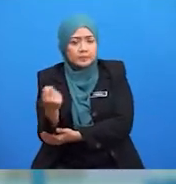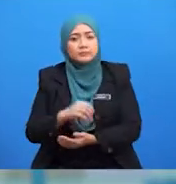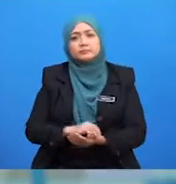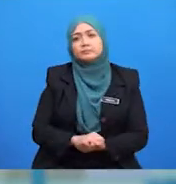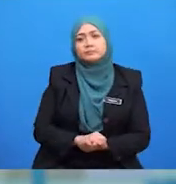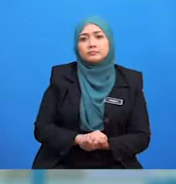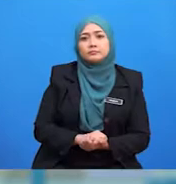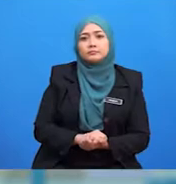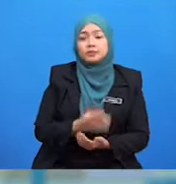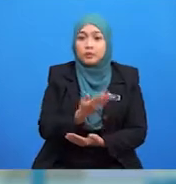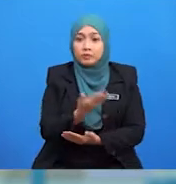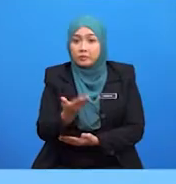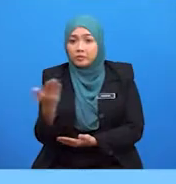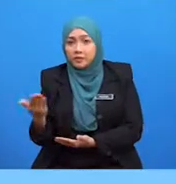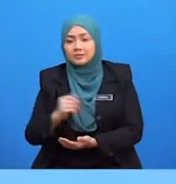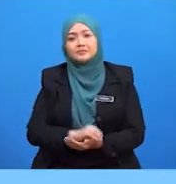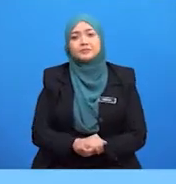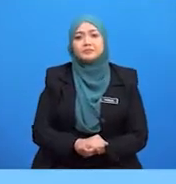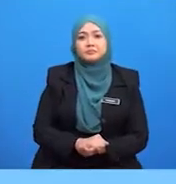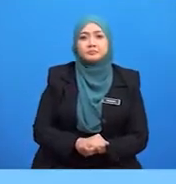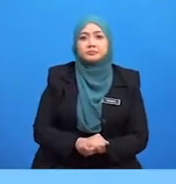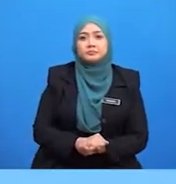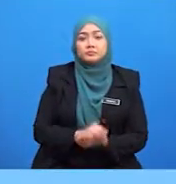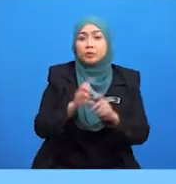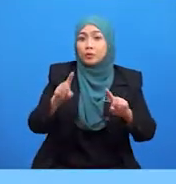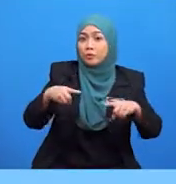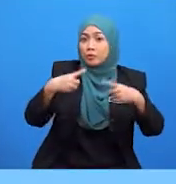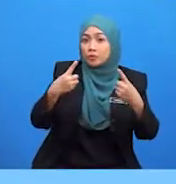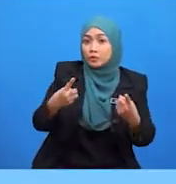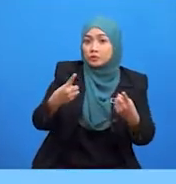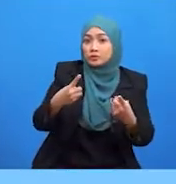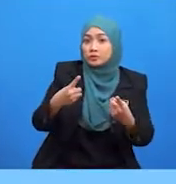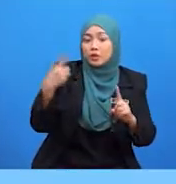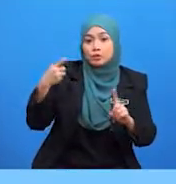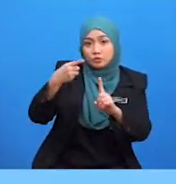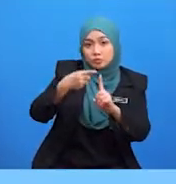cool things. We are going to